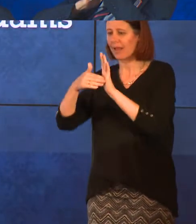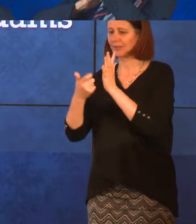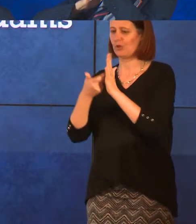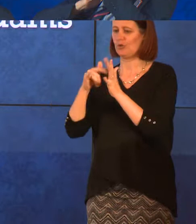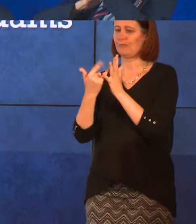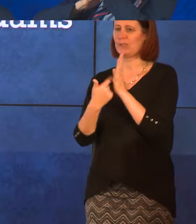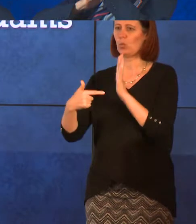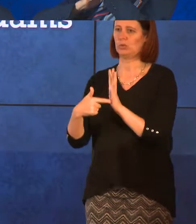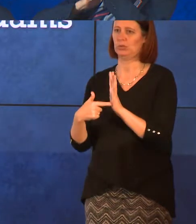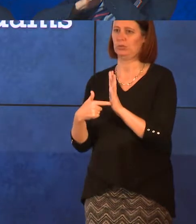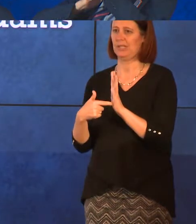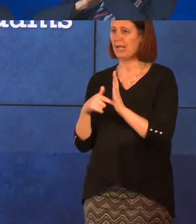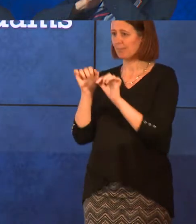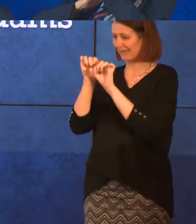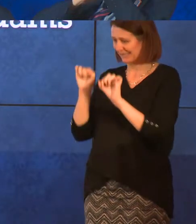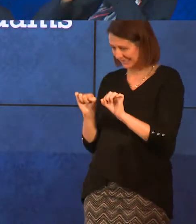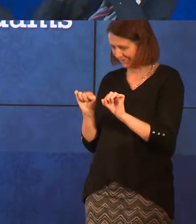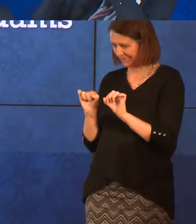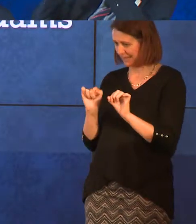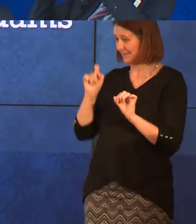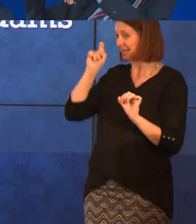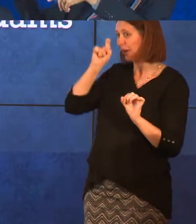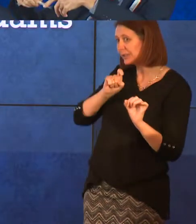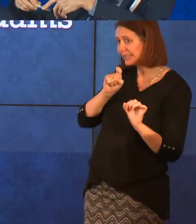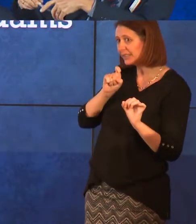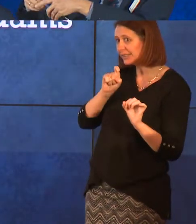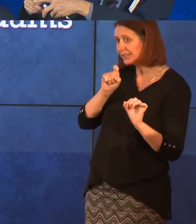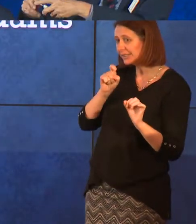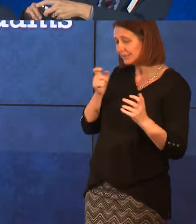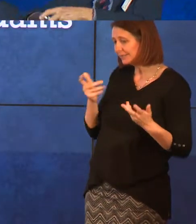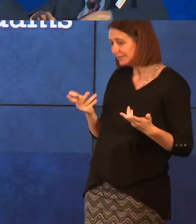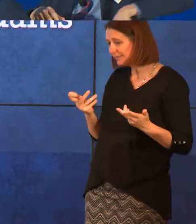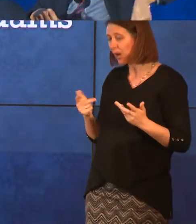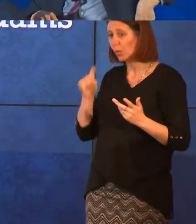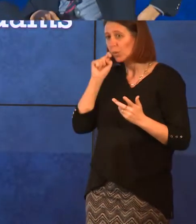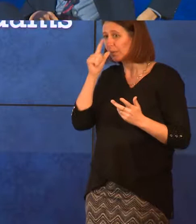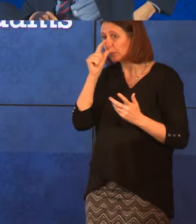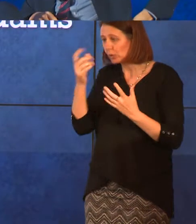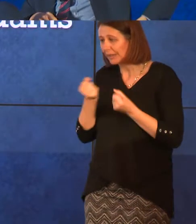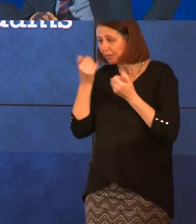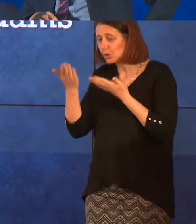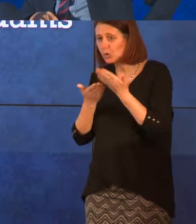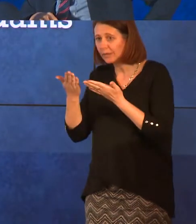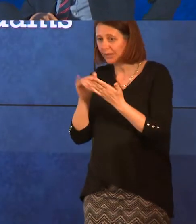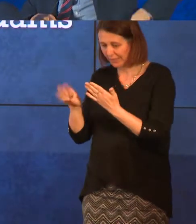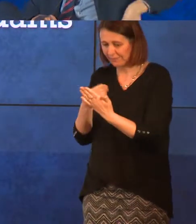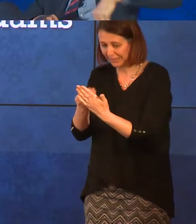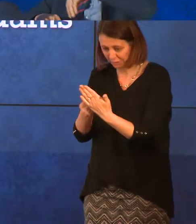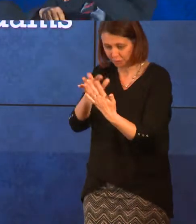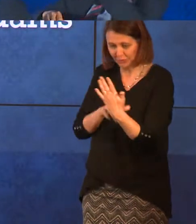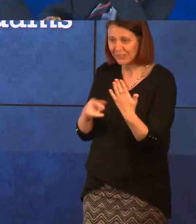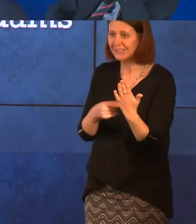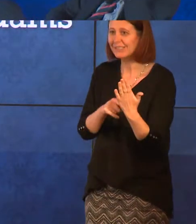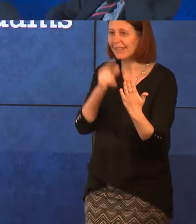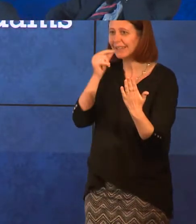a systematised guarantee that people will be able to get the services that they're funded to receive, because